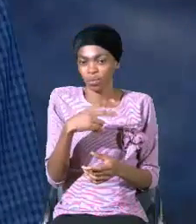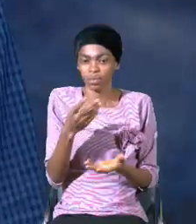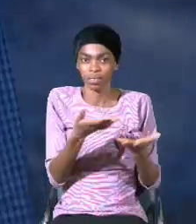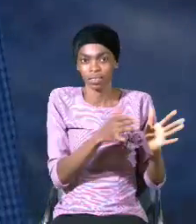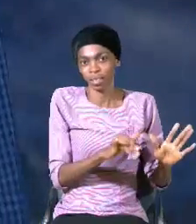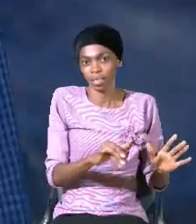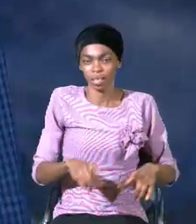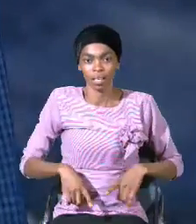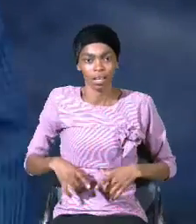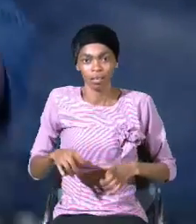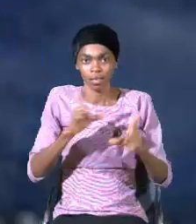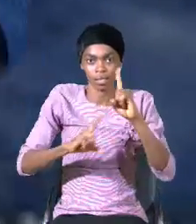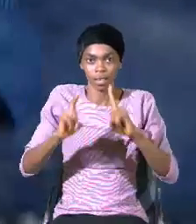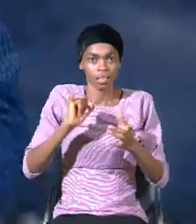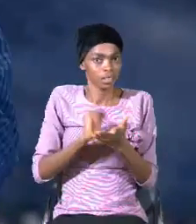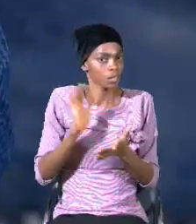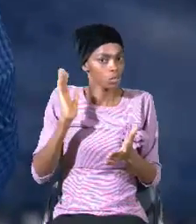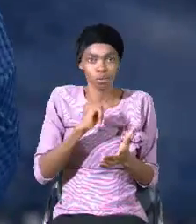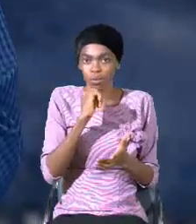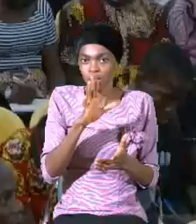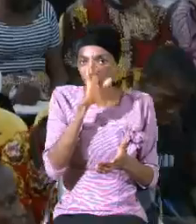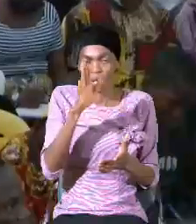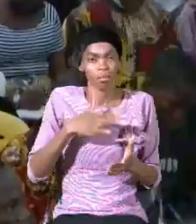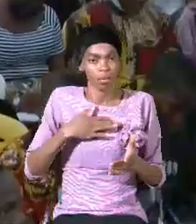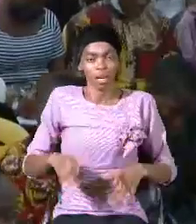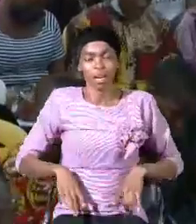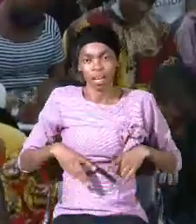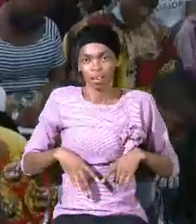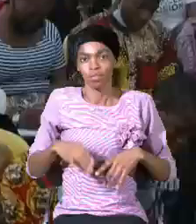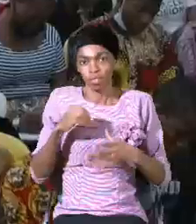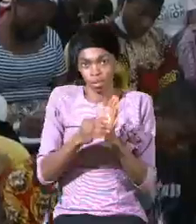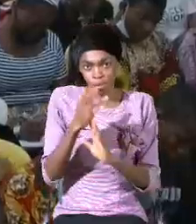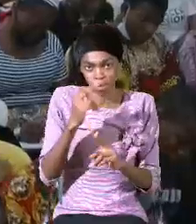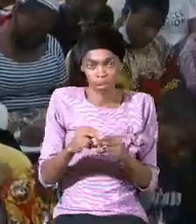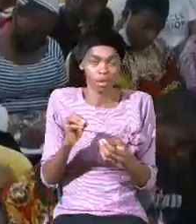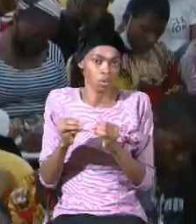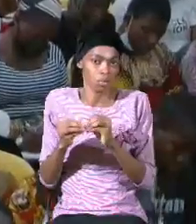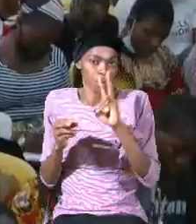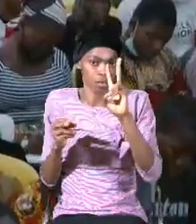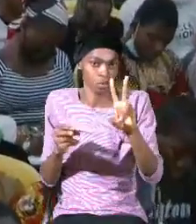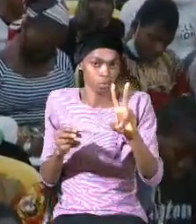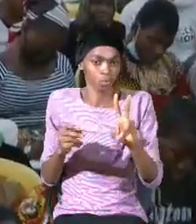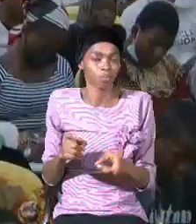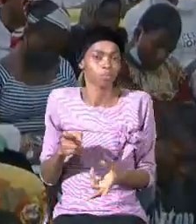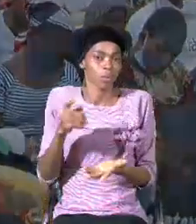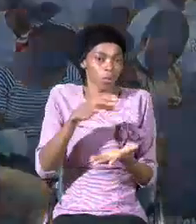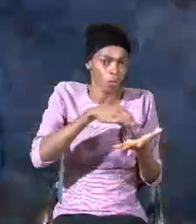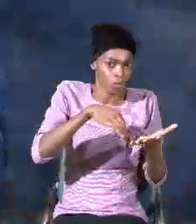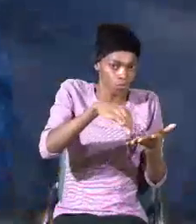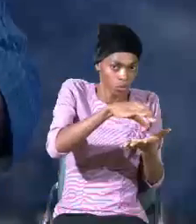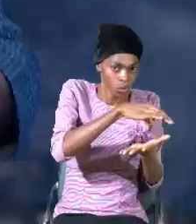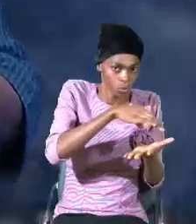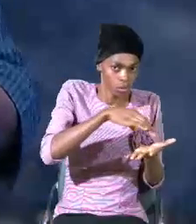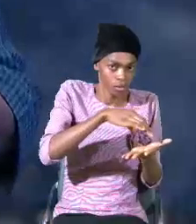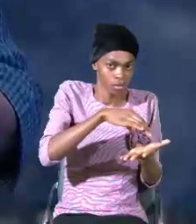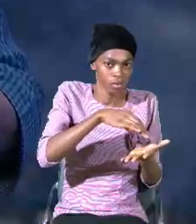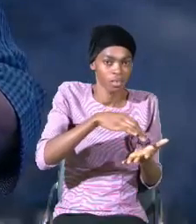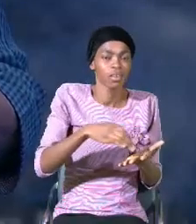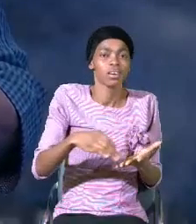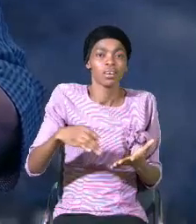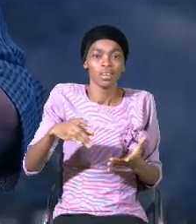life. That will not be your life. Number two, pinned down life. All the